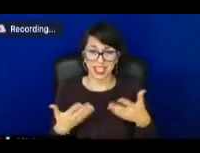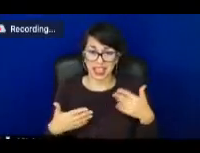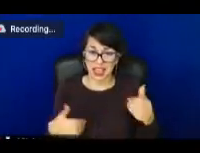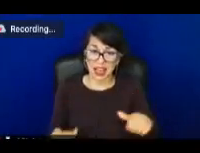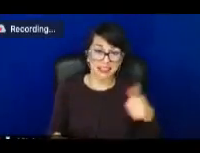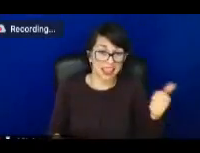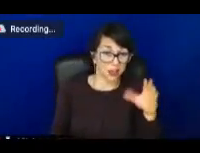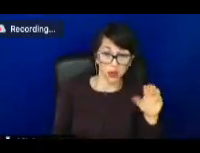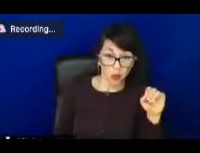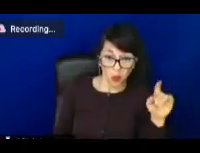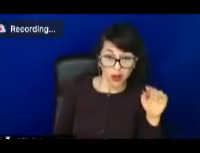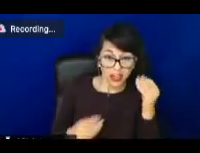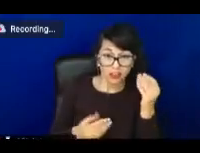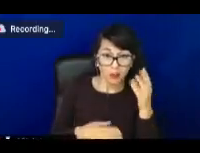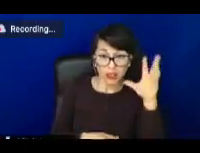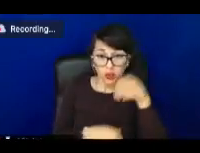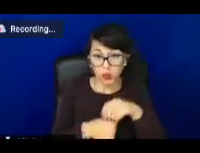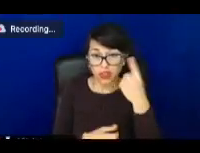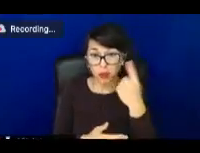COI information in one place.